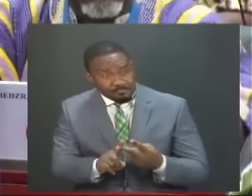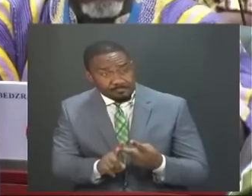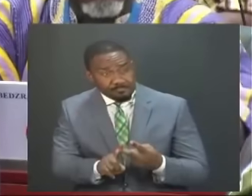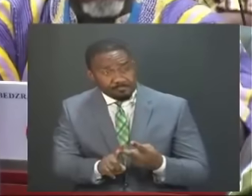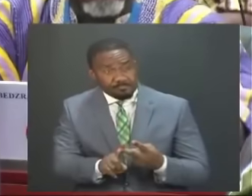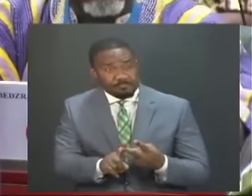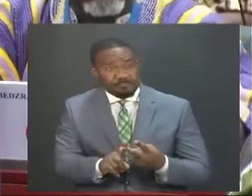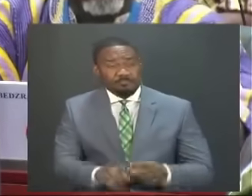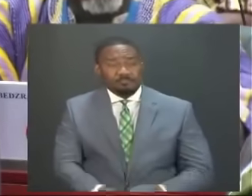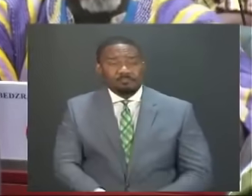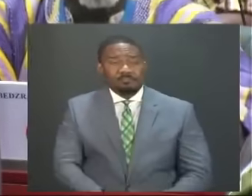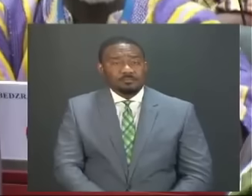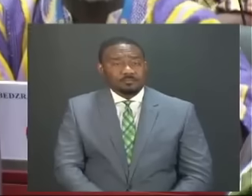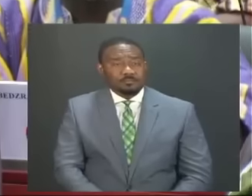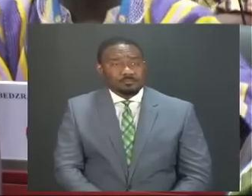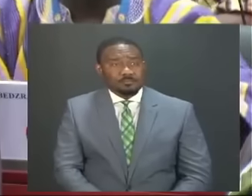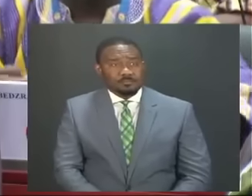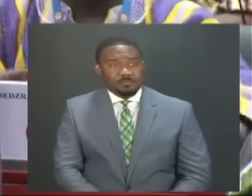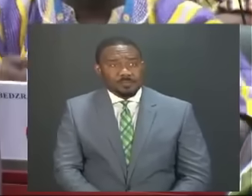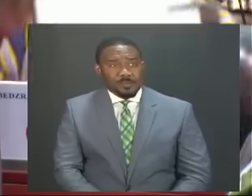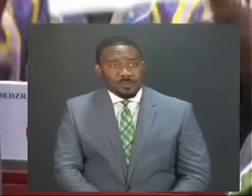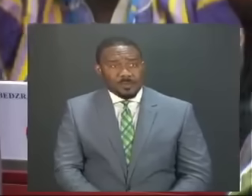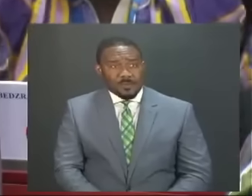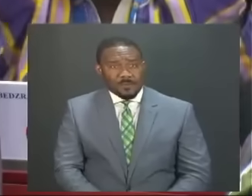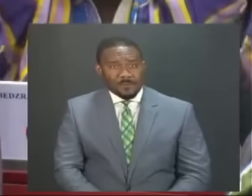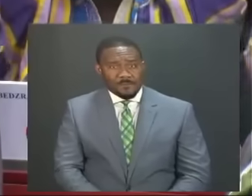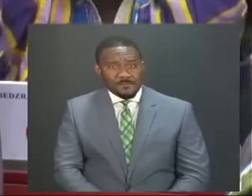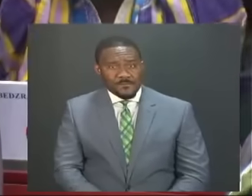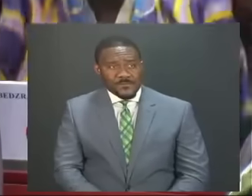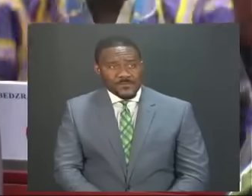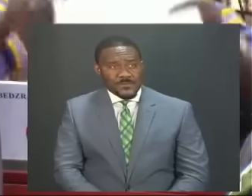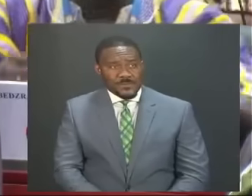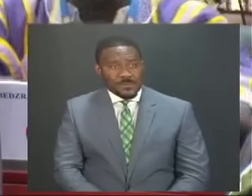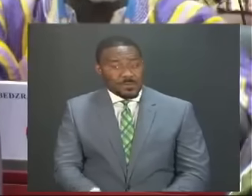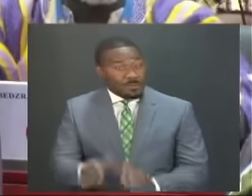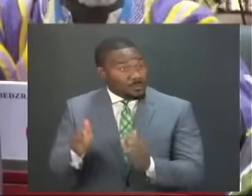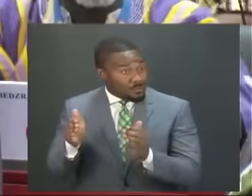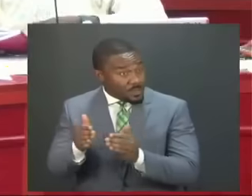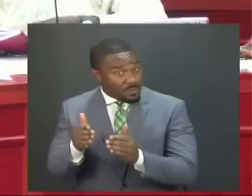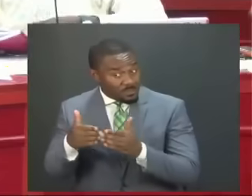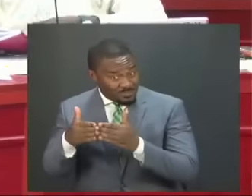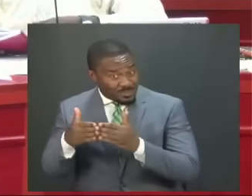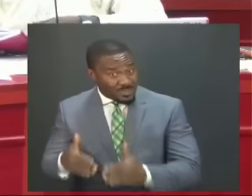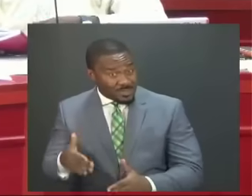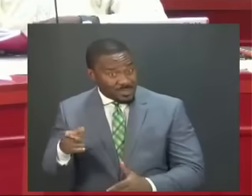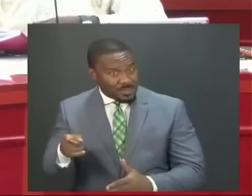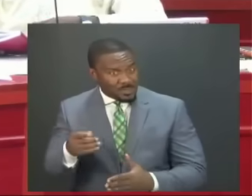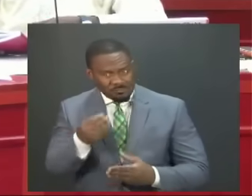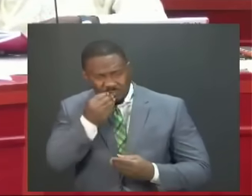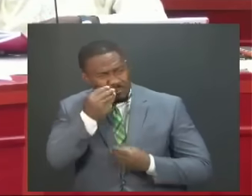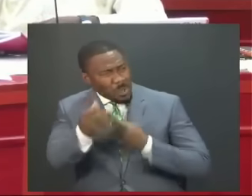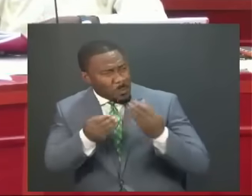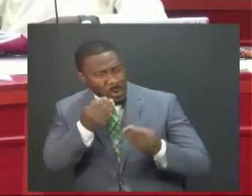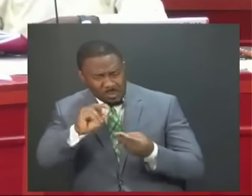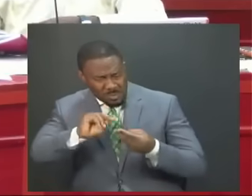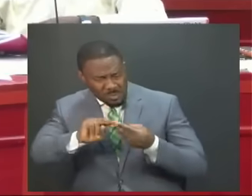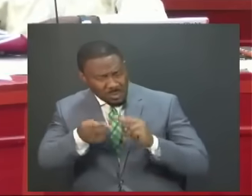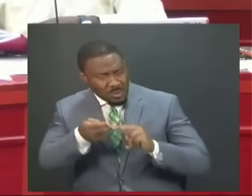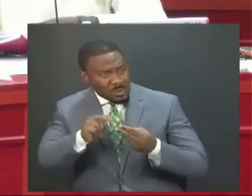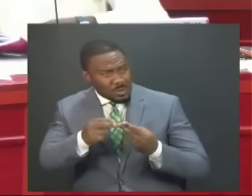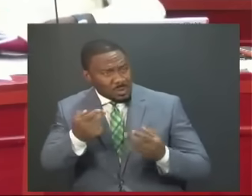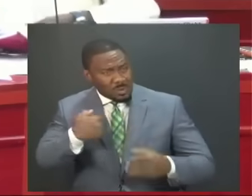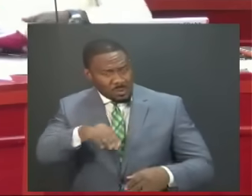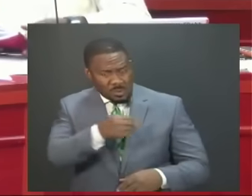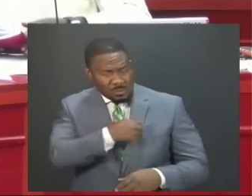Mr. Speaker, the minority leader has put out some figures regarding our membership